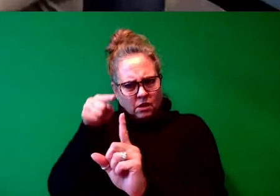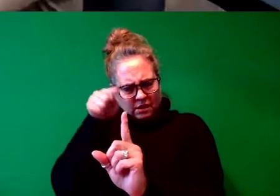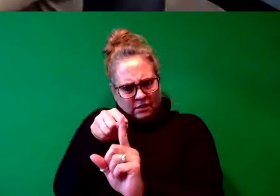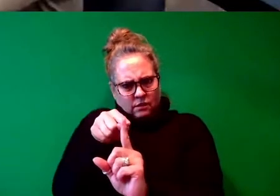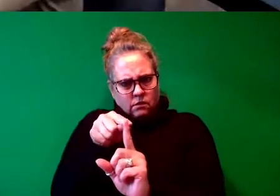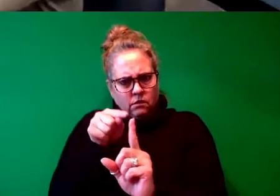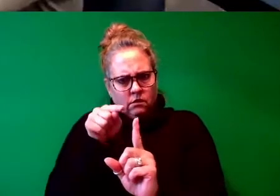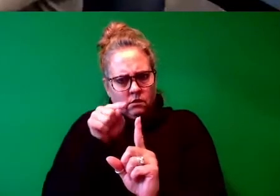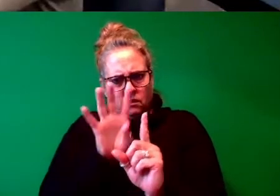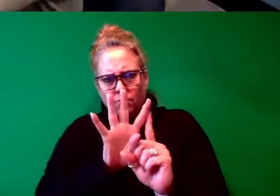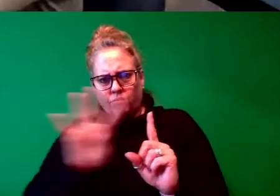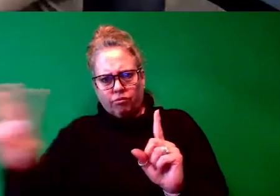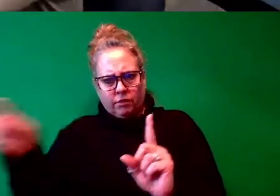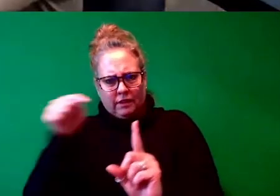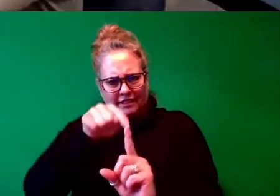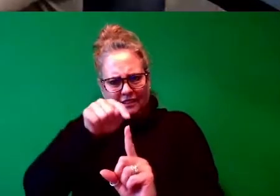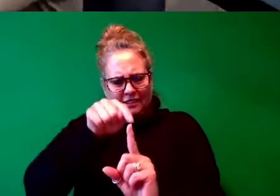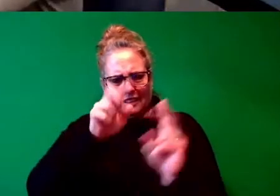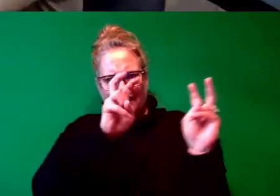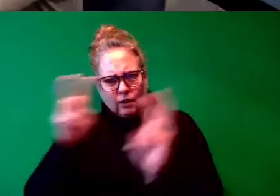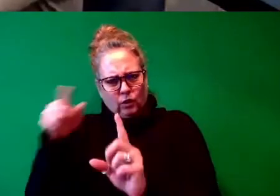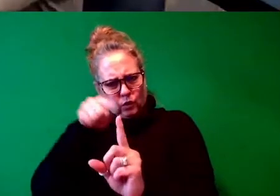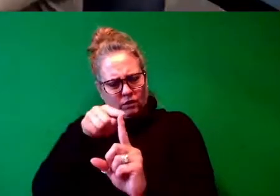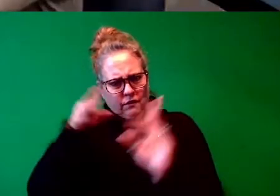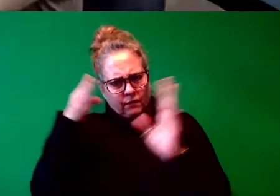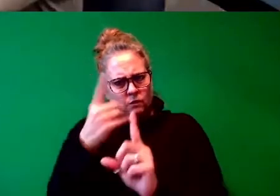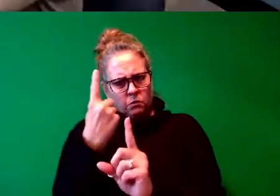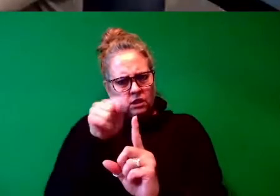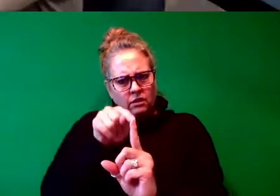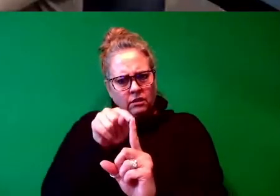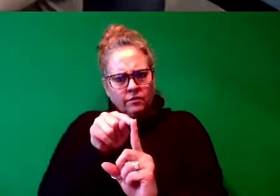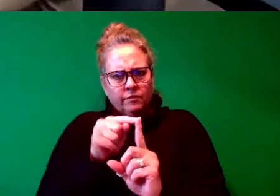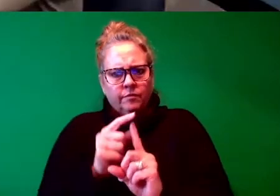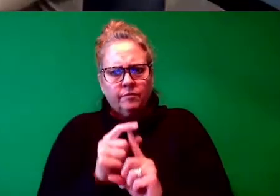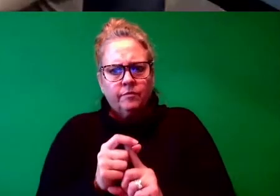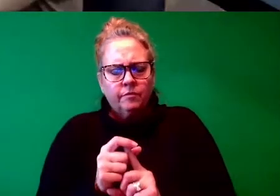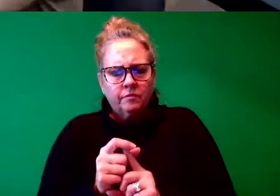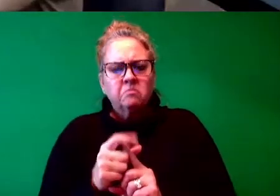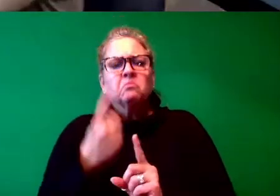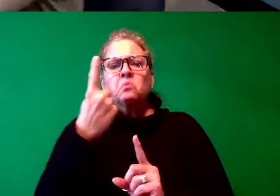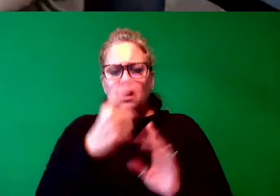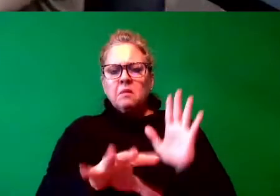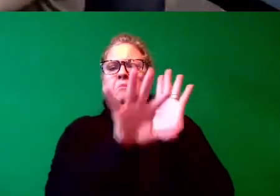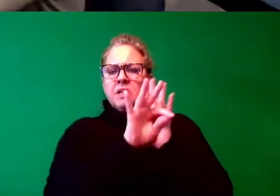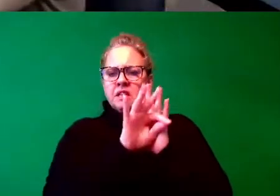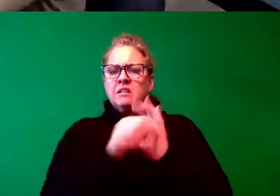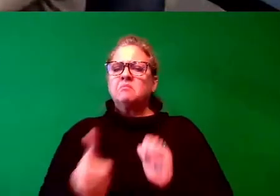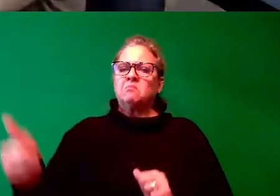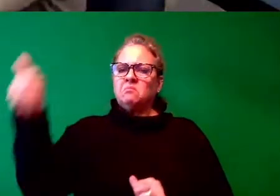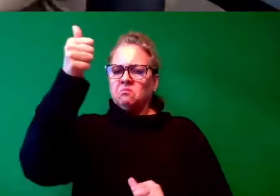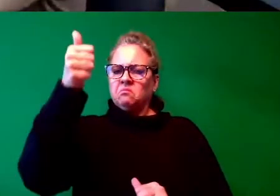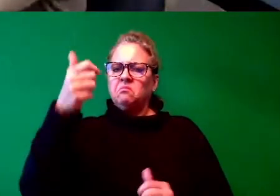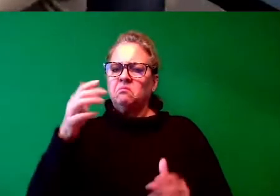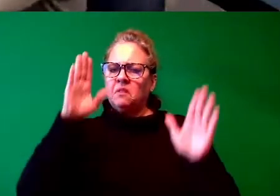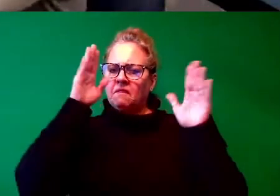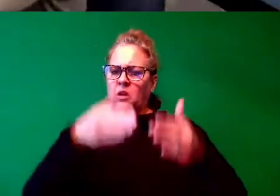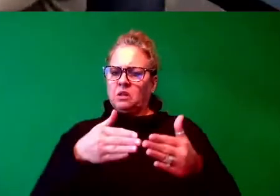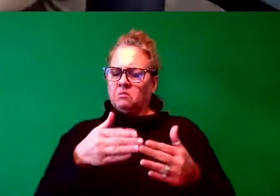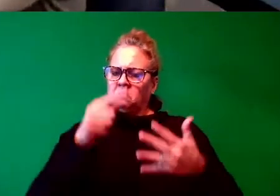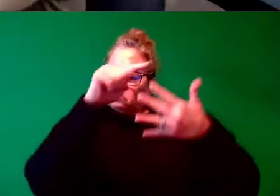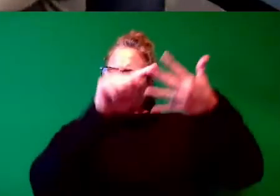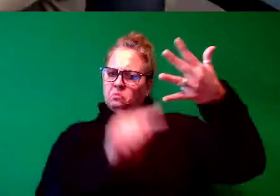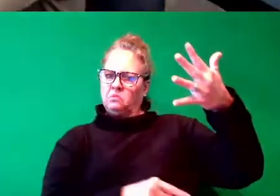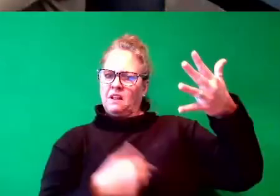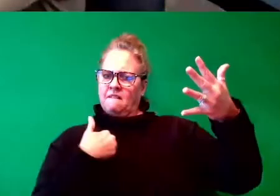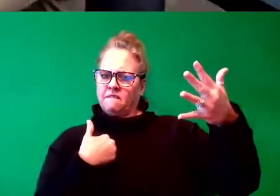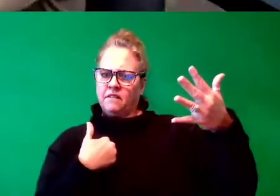We have elected officials who balance various interests, health being one, but the effect of a